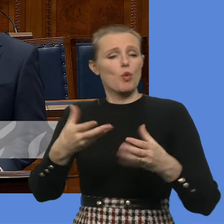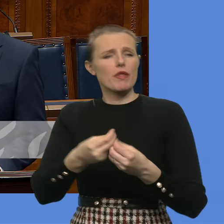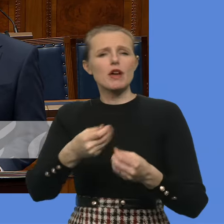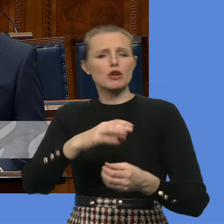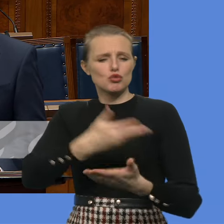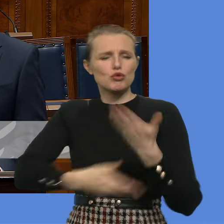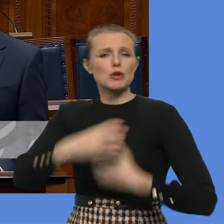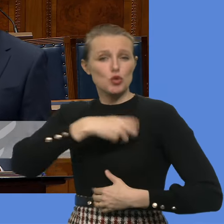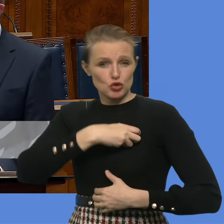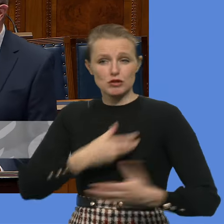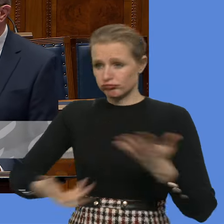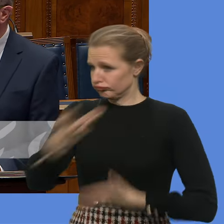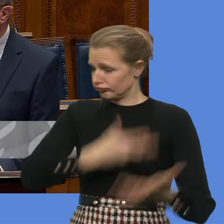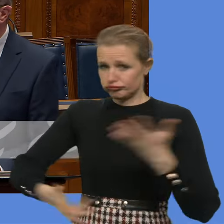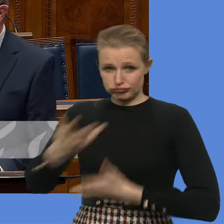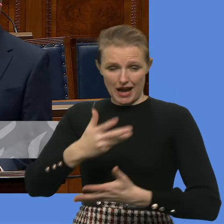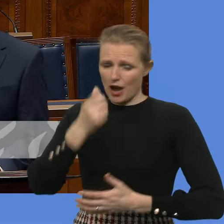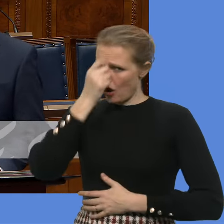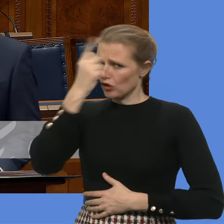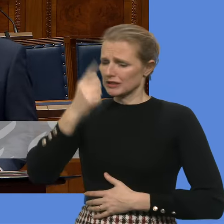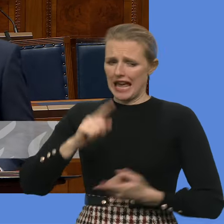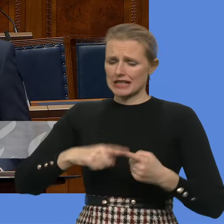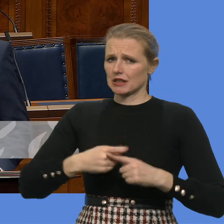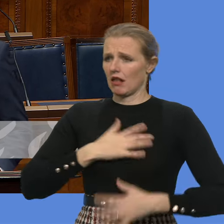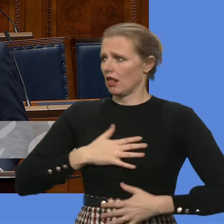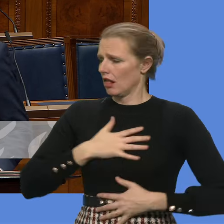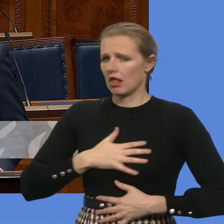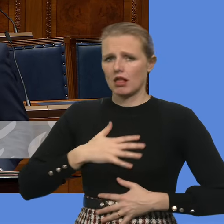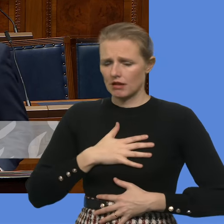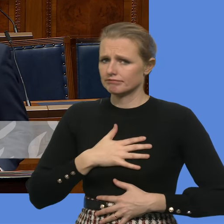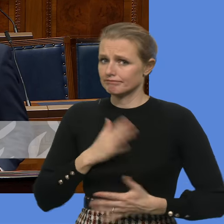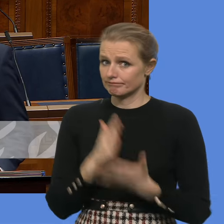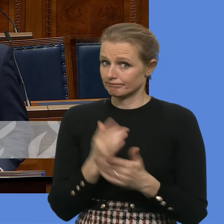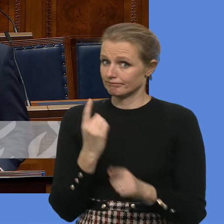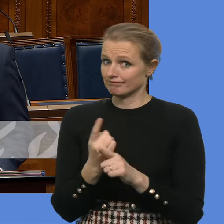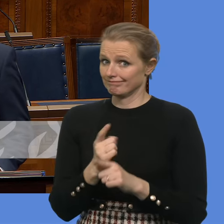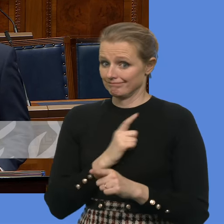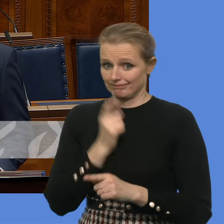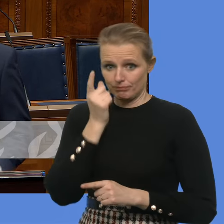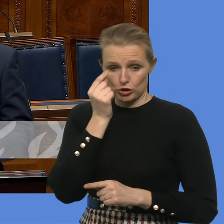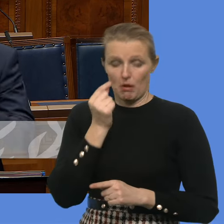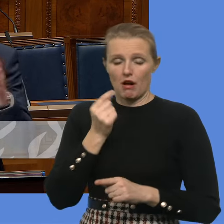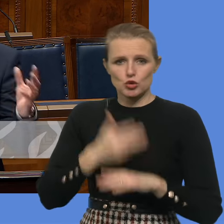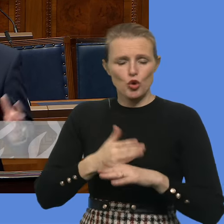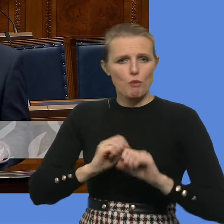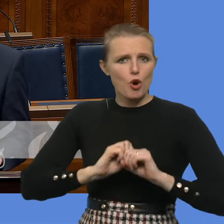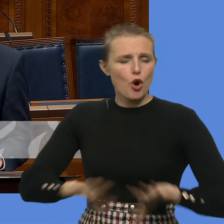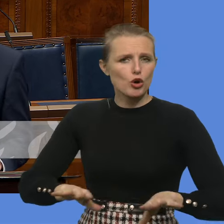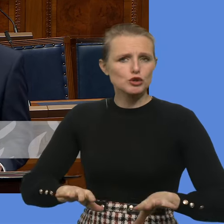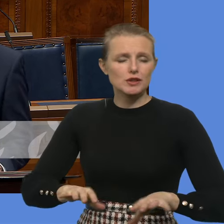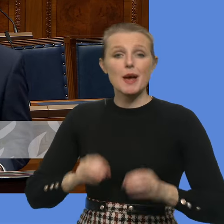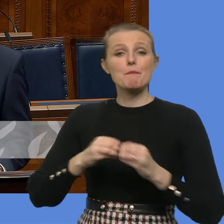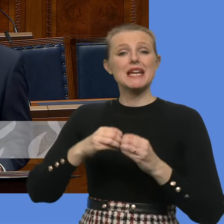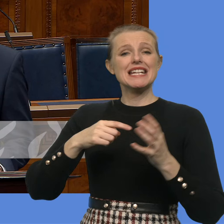I understand the concern that there is in the Enniskillen Fermanagh area in relation to potential of job losses. BT are in an